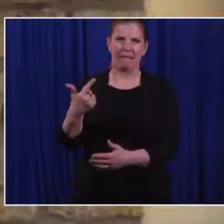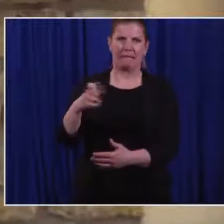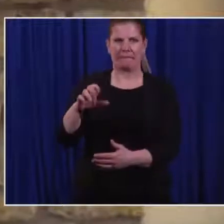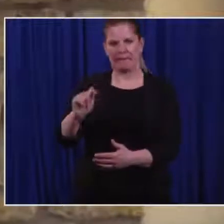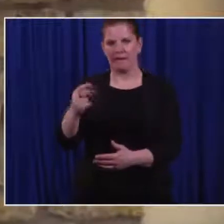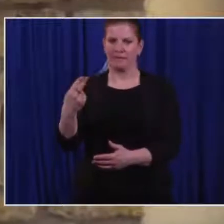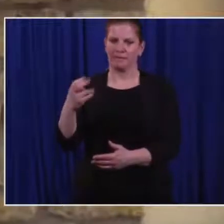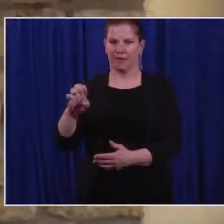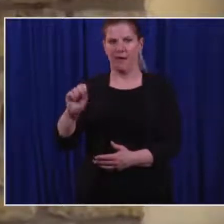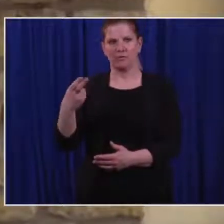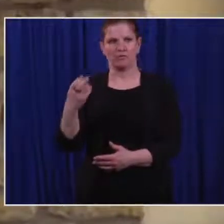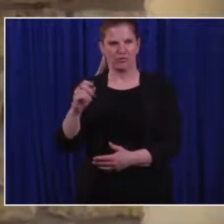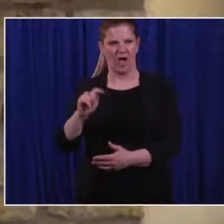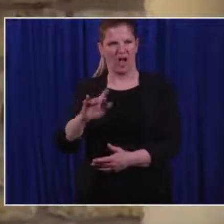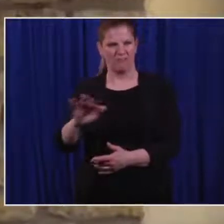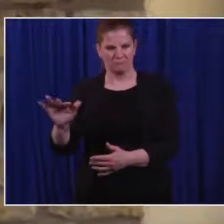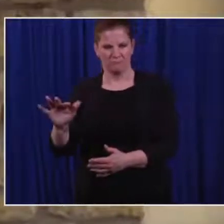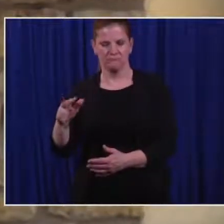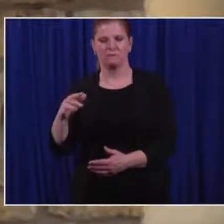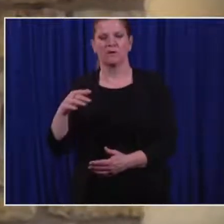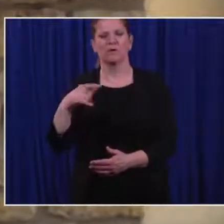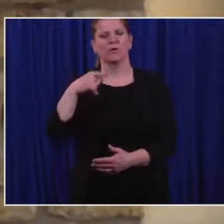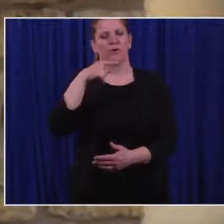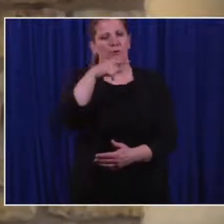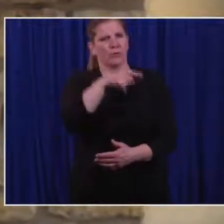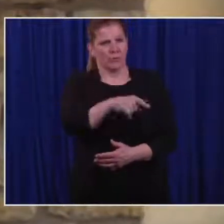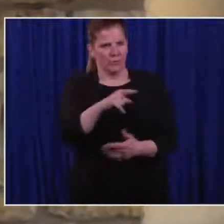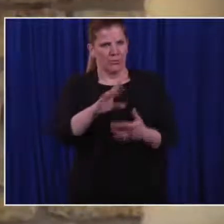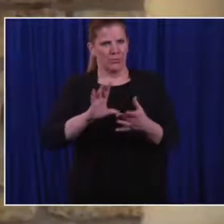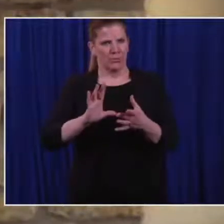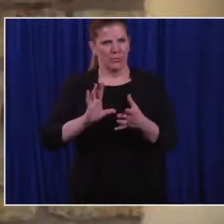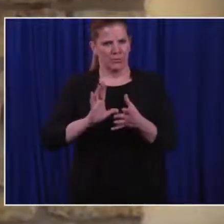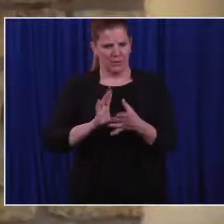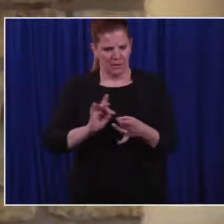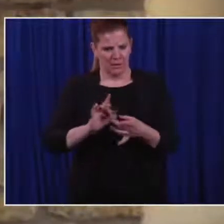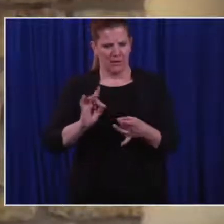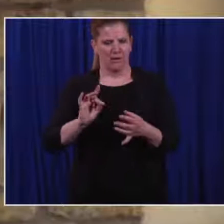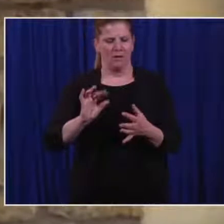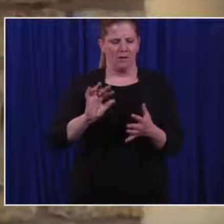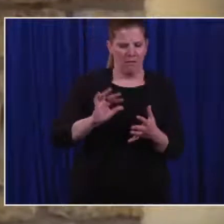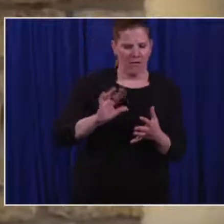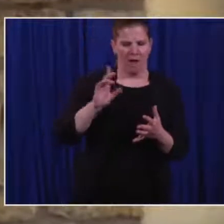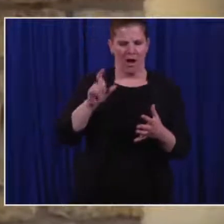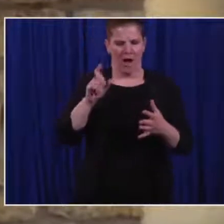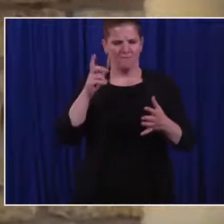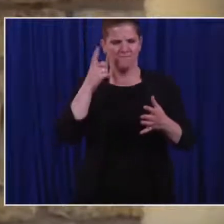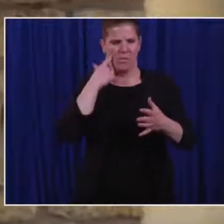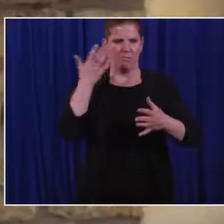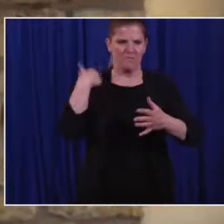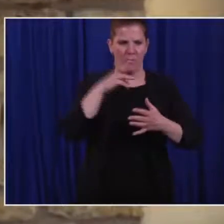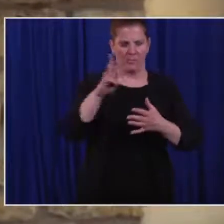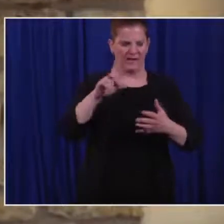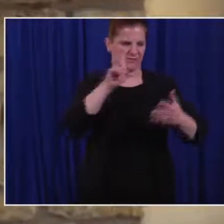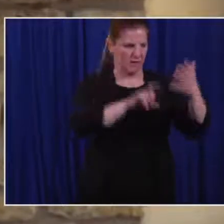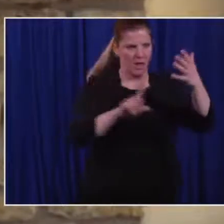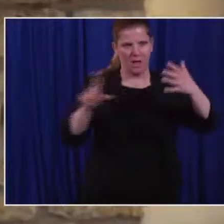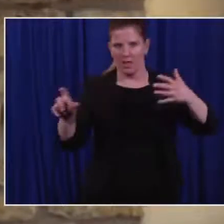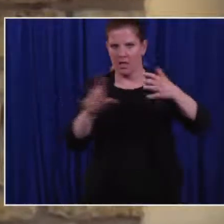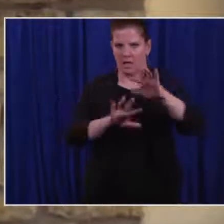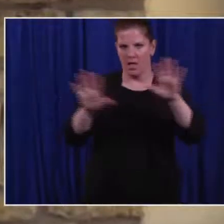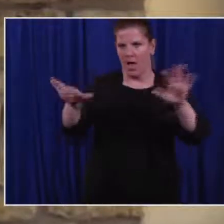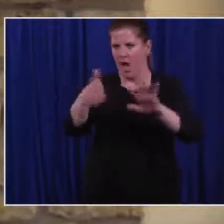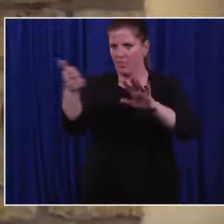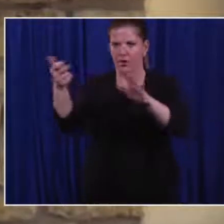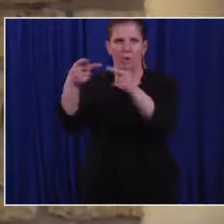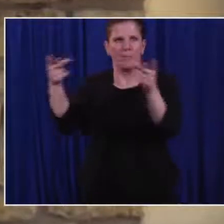cut down on the number of locations you were going to or websites you had to go to for scheduling. It seems like a lot of the site, you still are